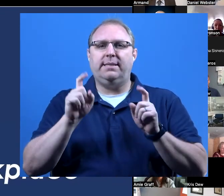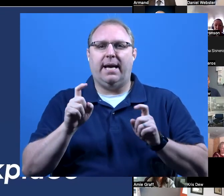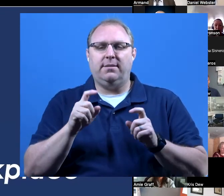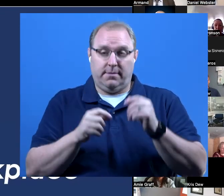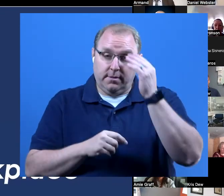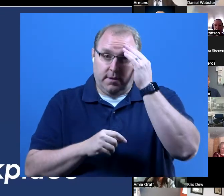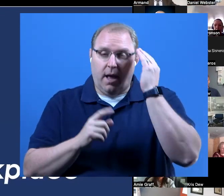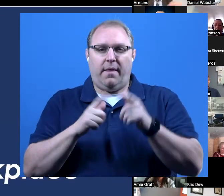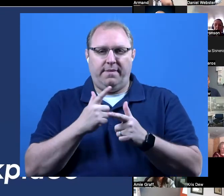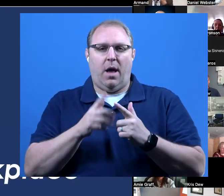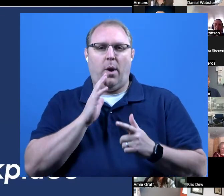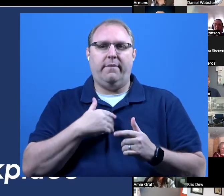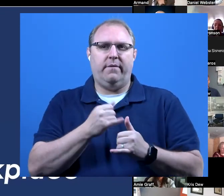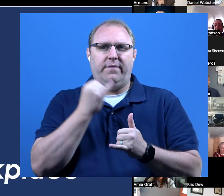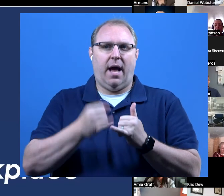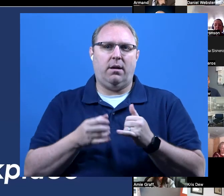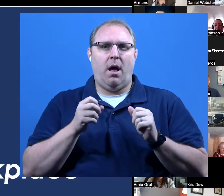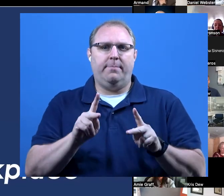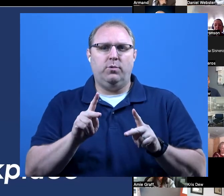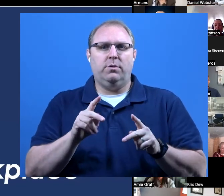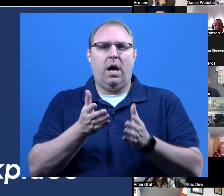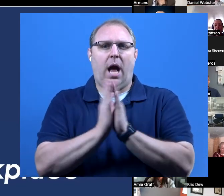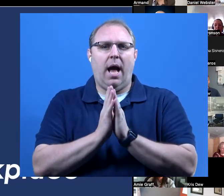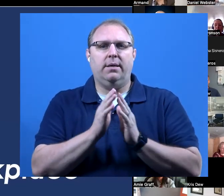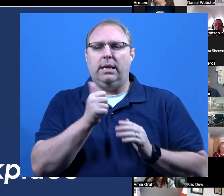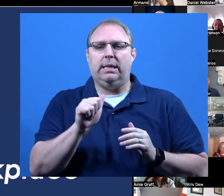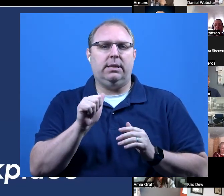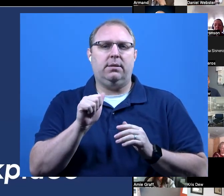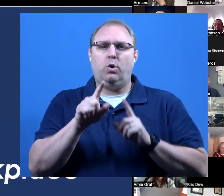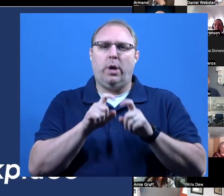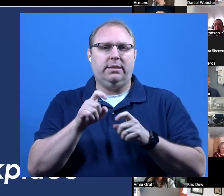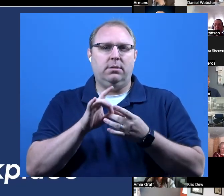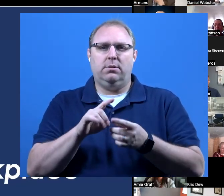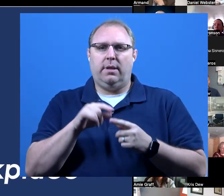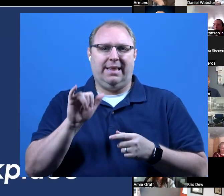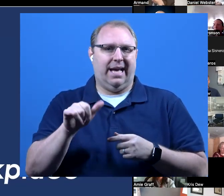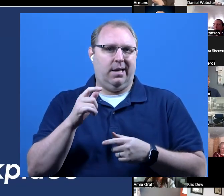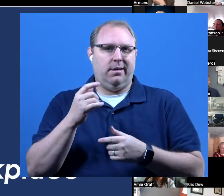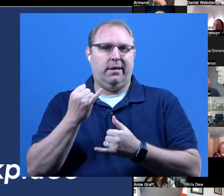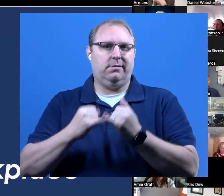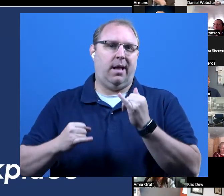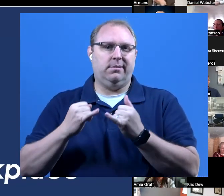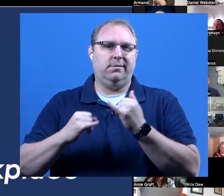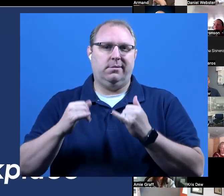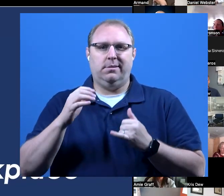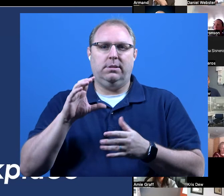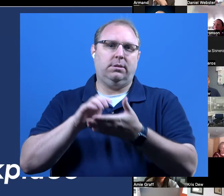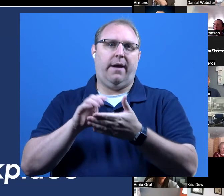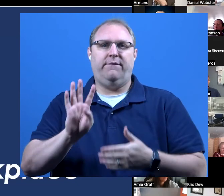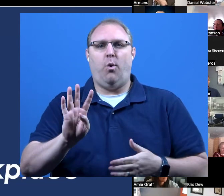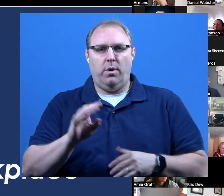There's really two things that we want to be able to get across based on conversations and questions that have come into our